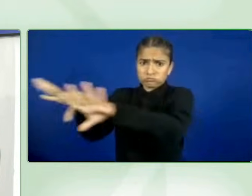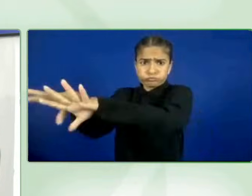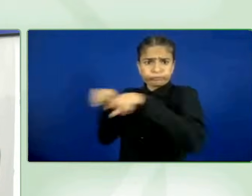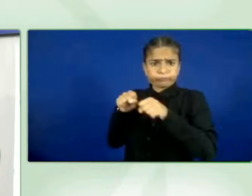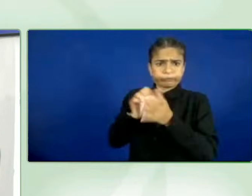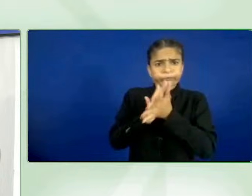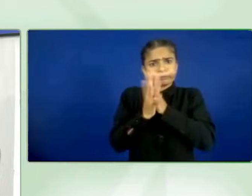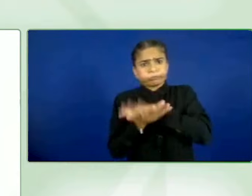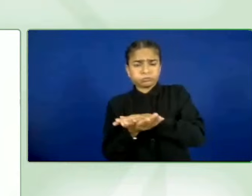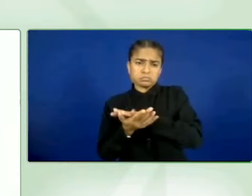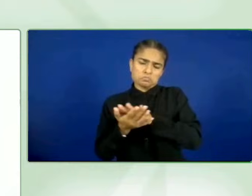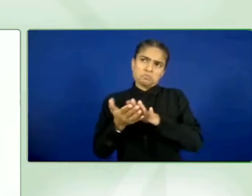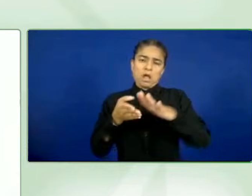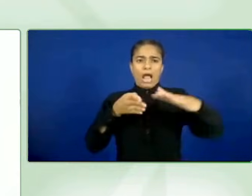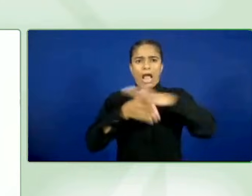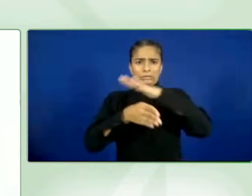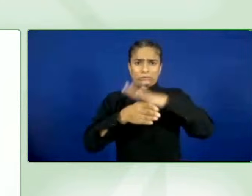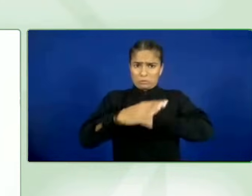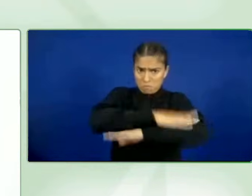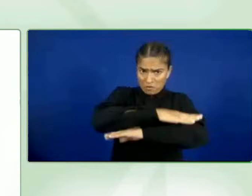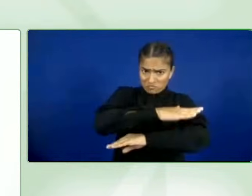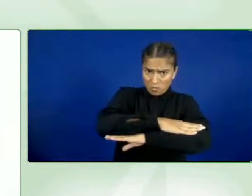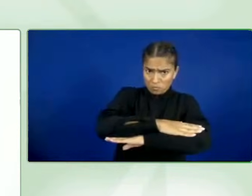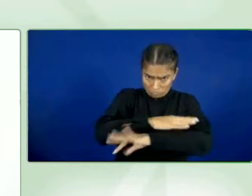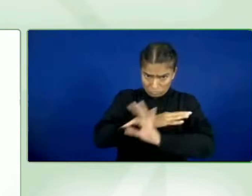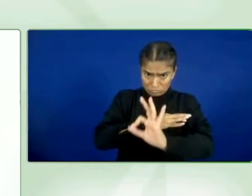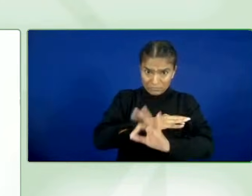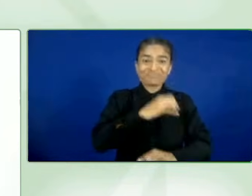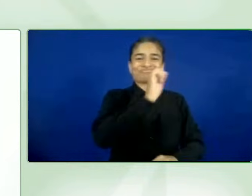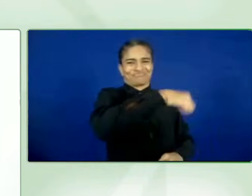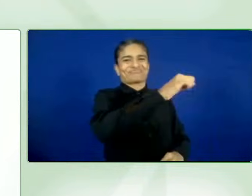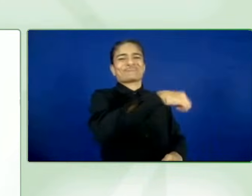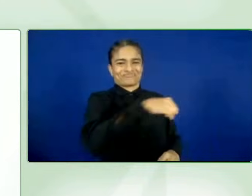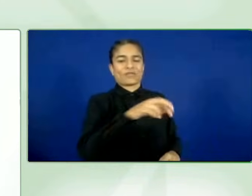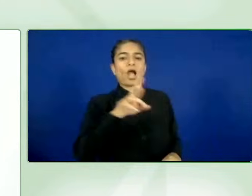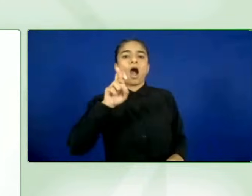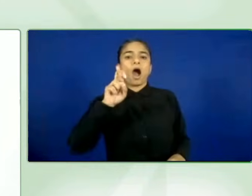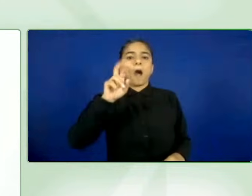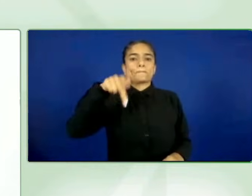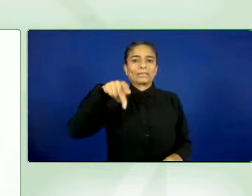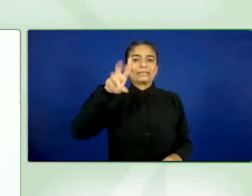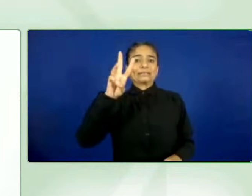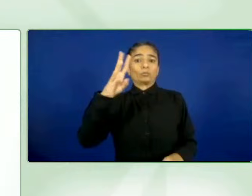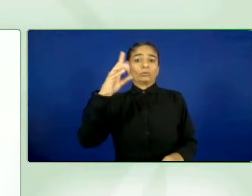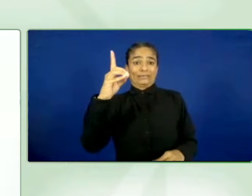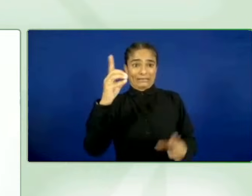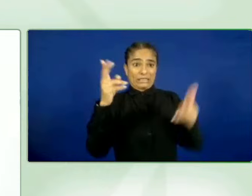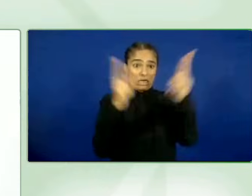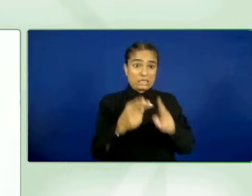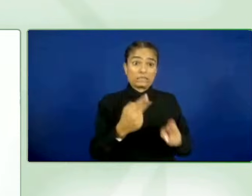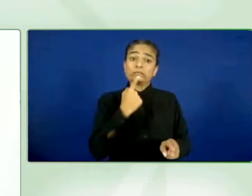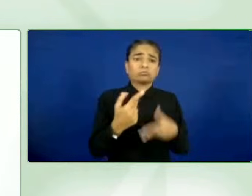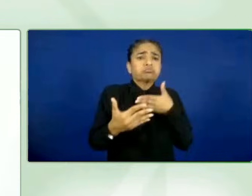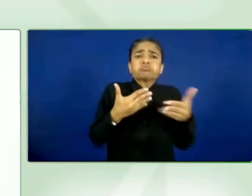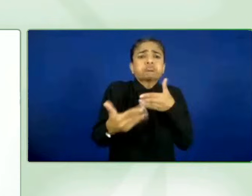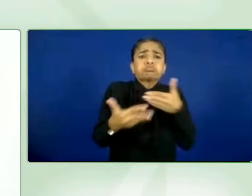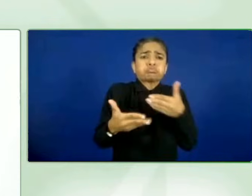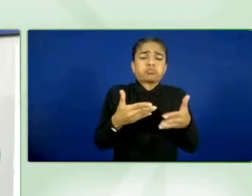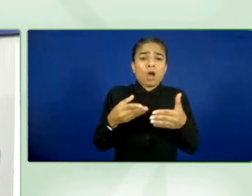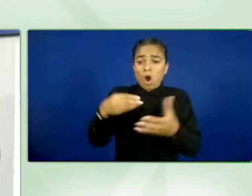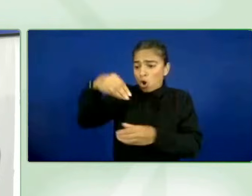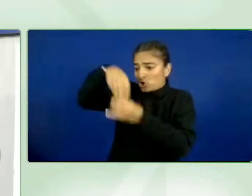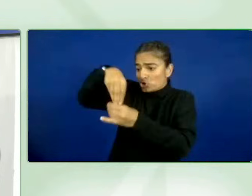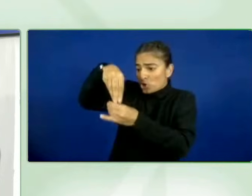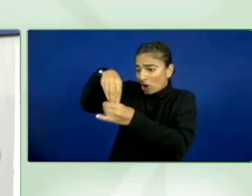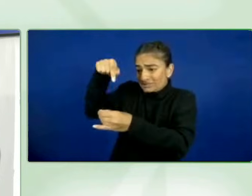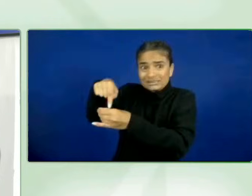Yes, the RPWD Act in India says that any content which is inaccessible can be made accessible. Amazing.